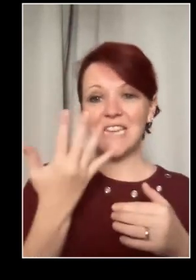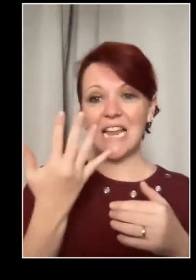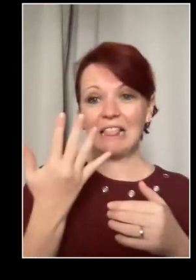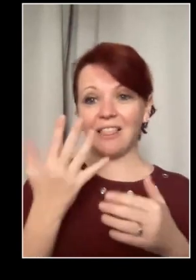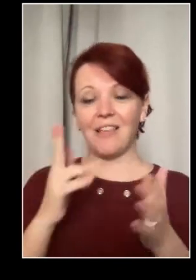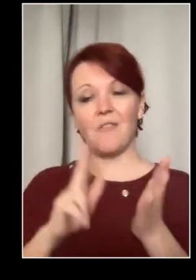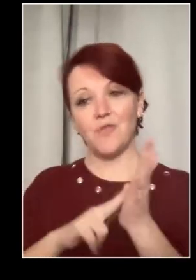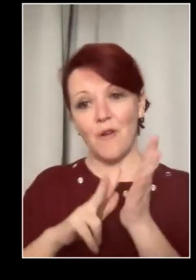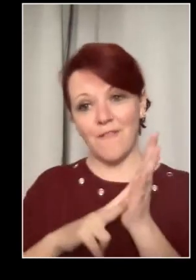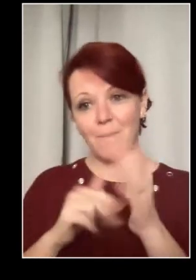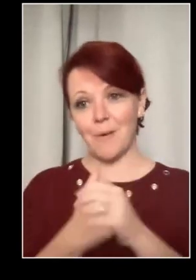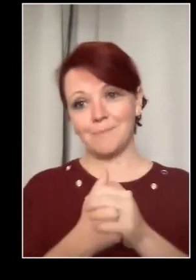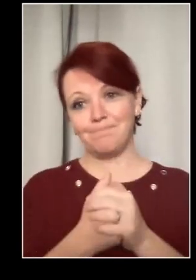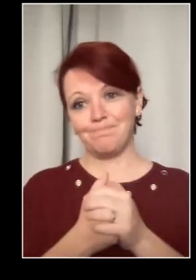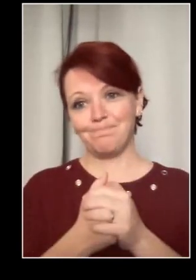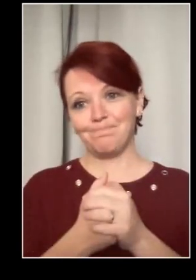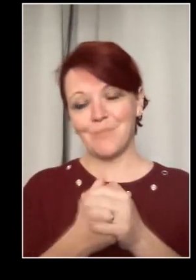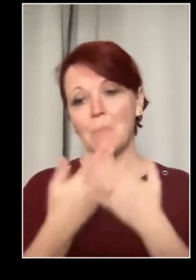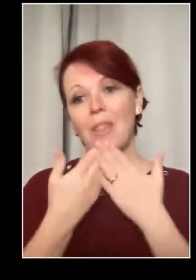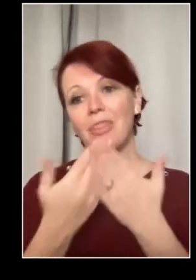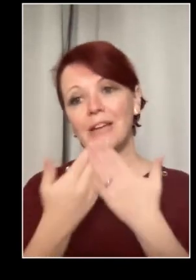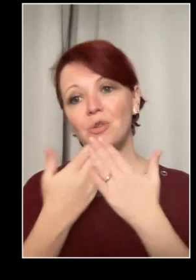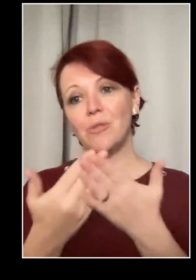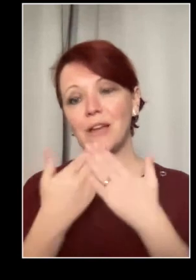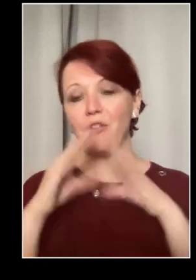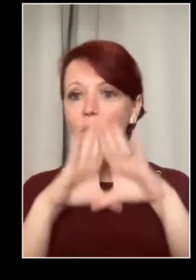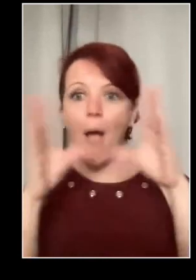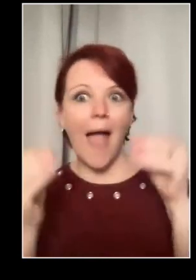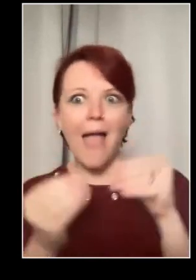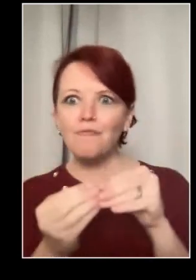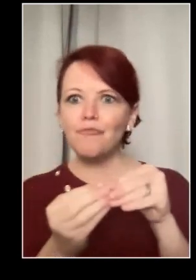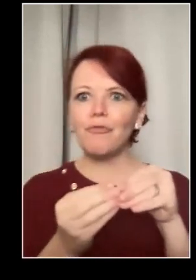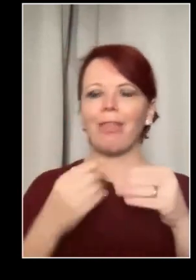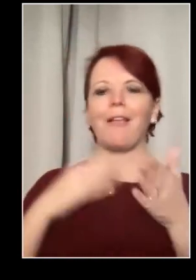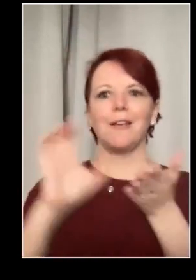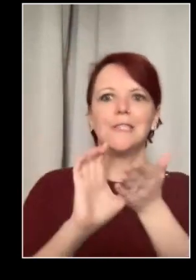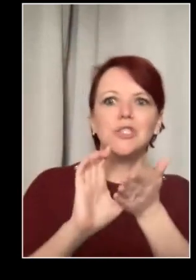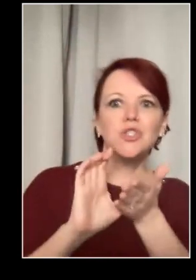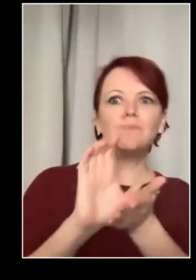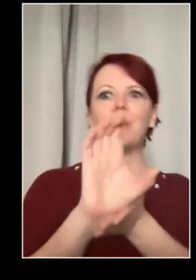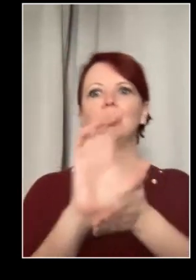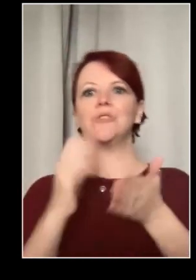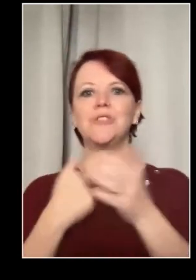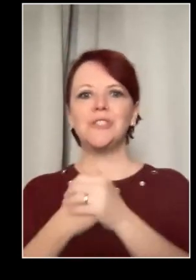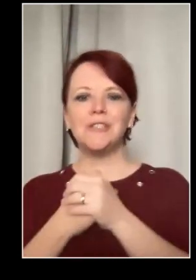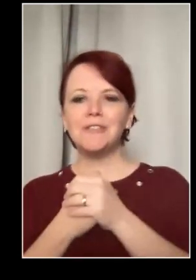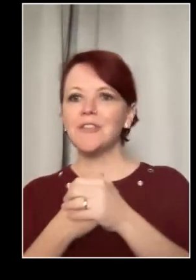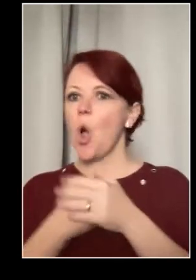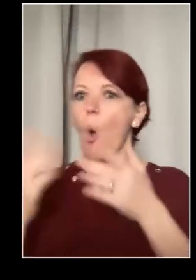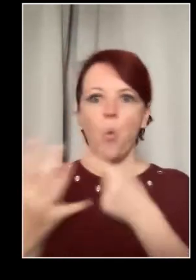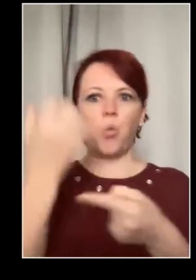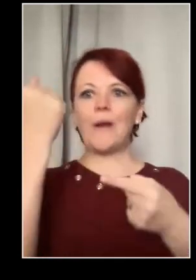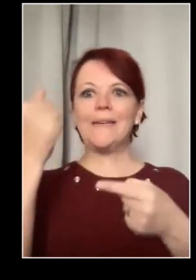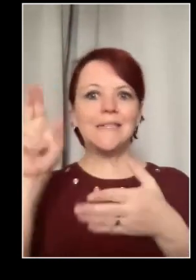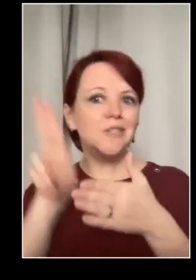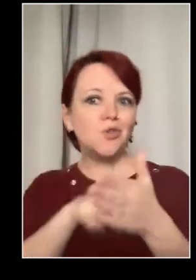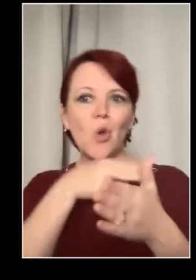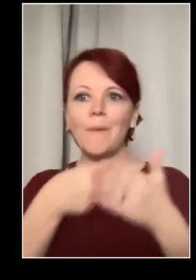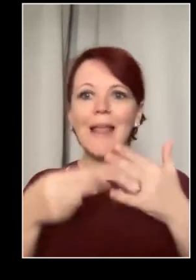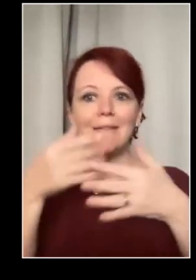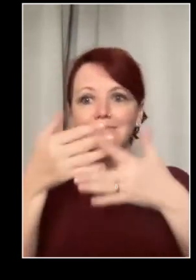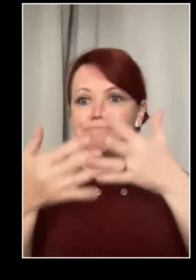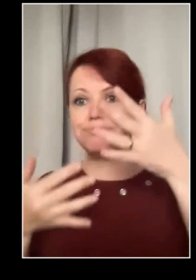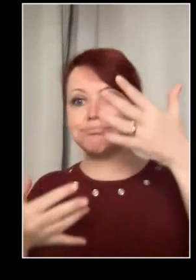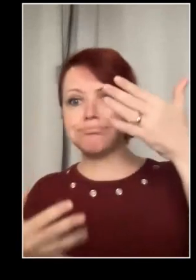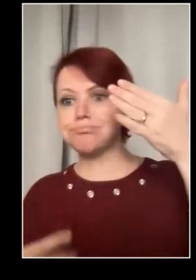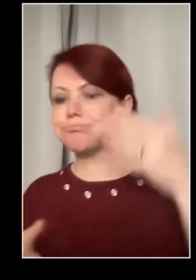show our gratitude to all our applicants, sponsors, ambassadors, judges, and of course the highly commended and winners among you. Thank you very,